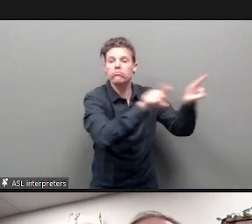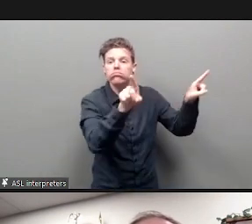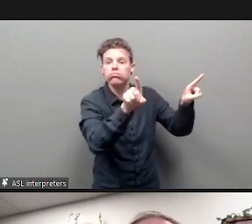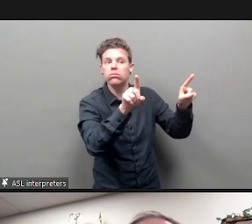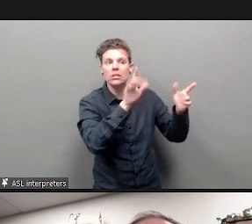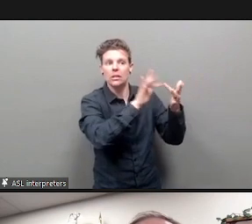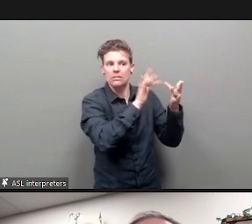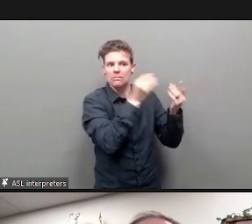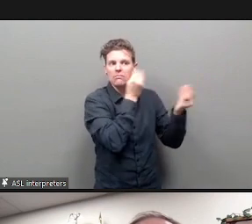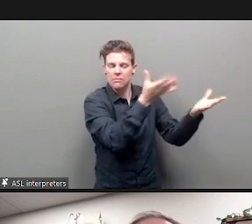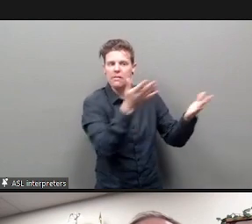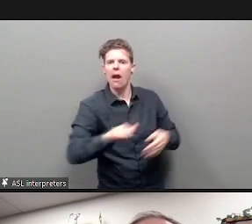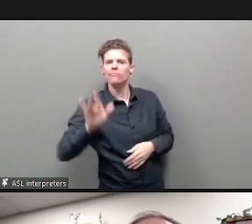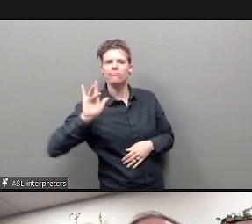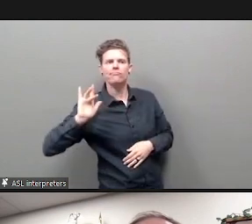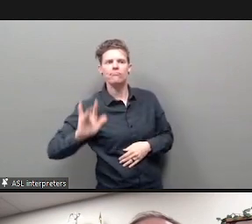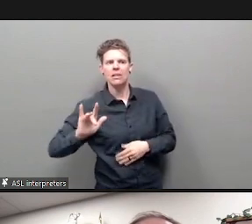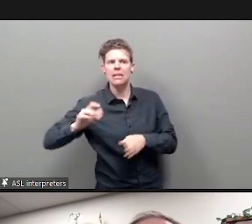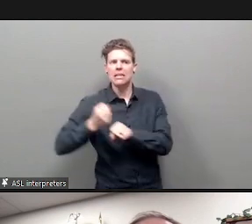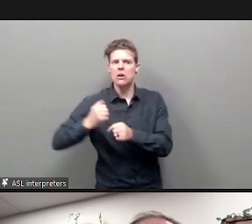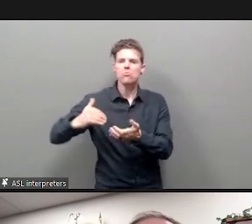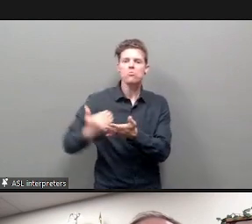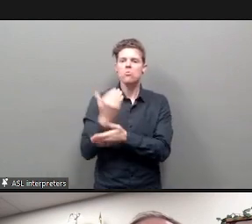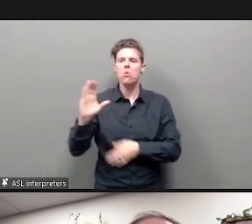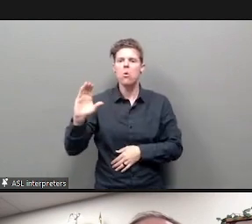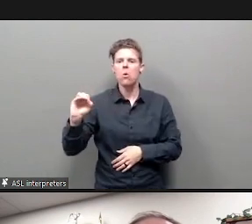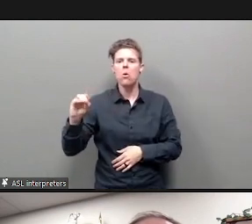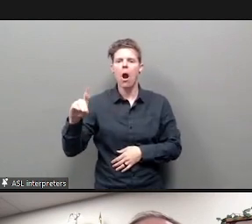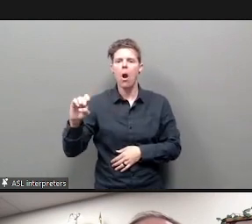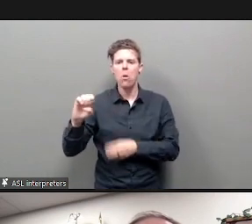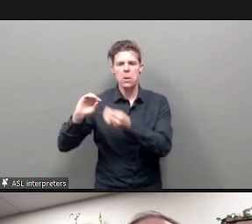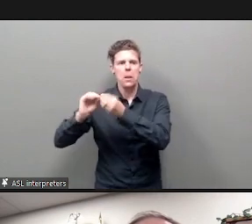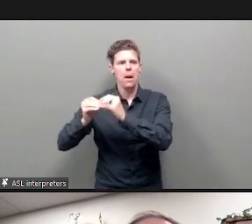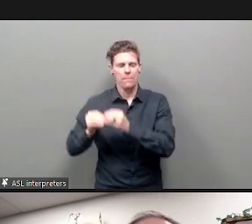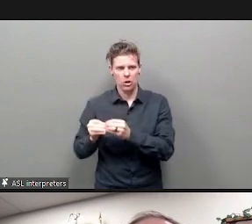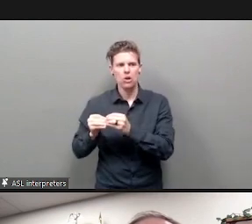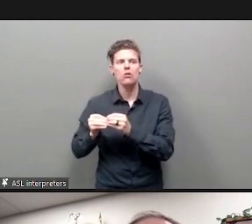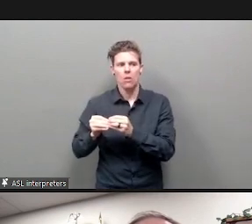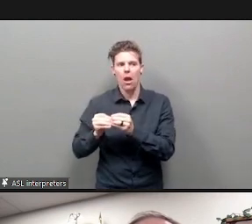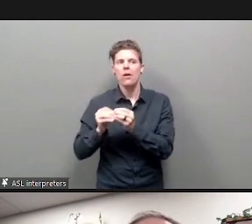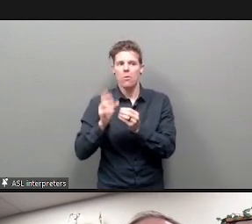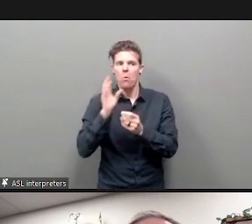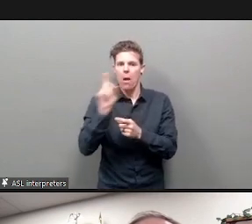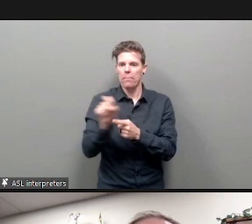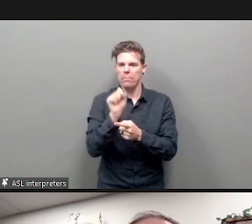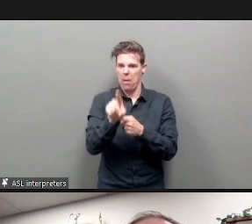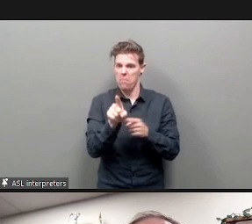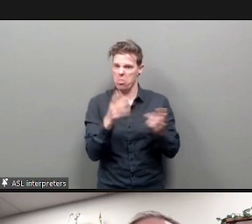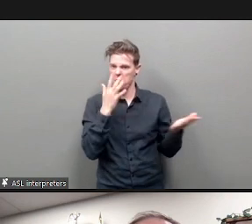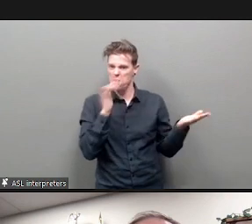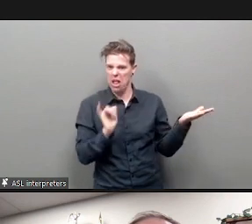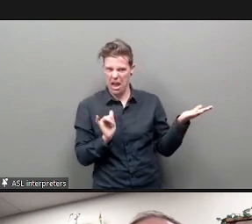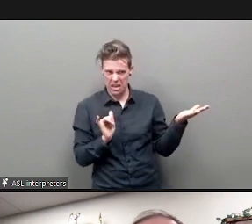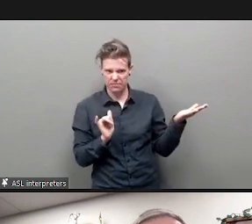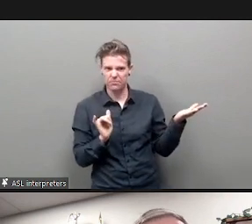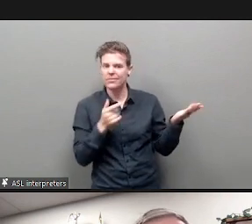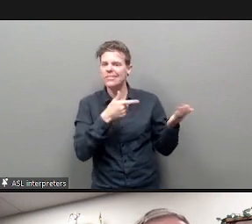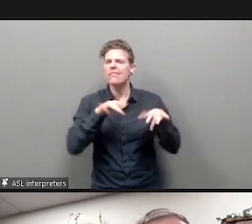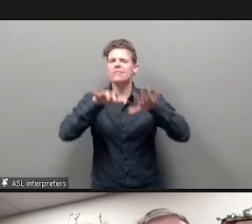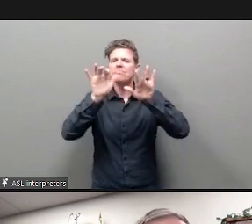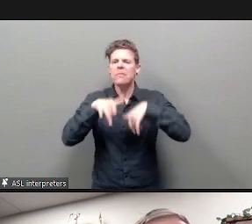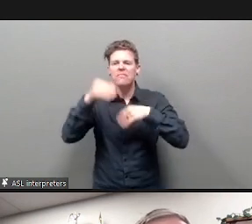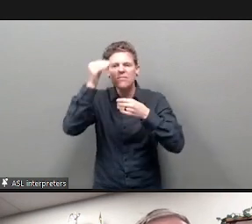code and click on that. And then that'll take you to this place here where you put all your information, the time you